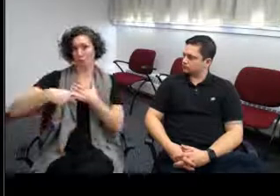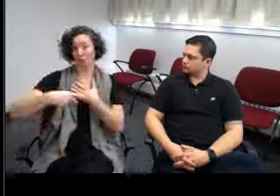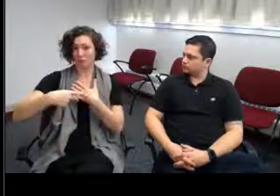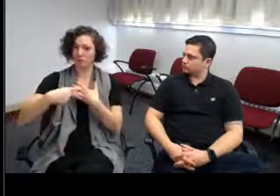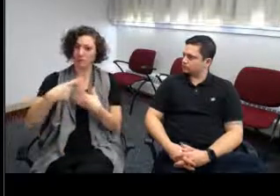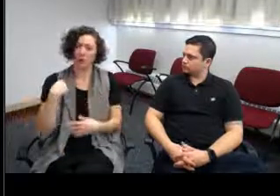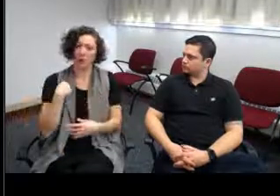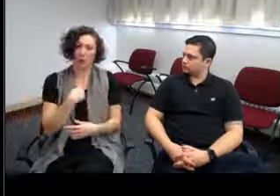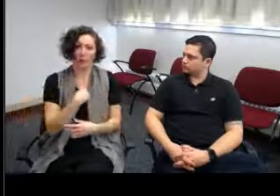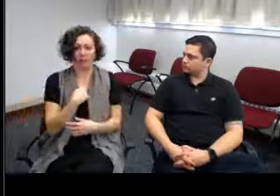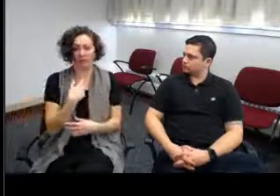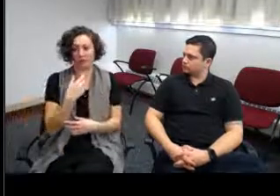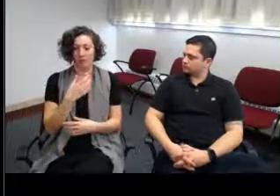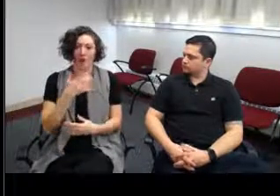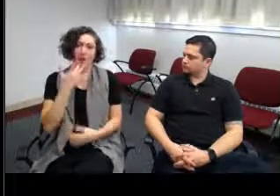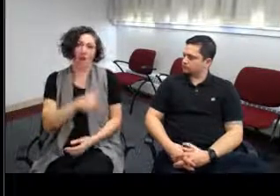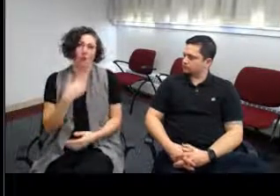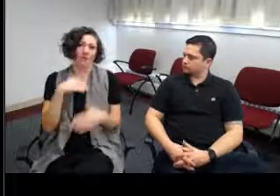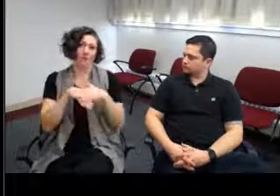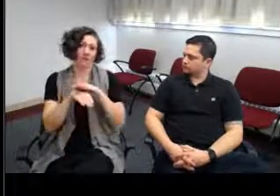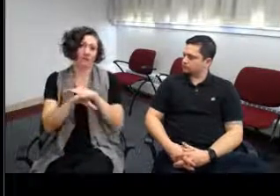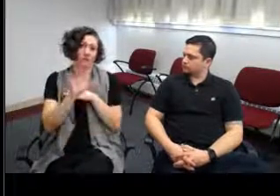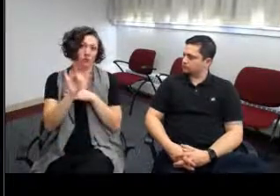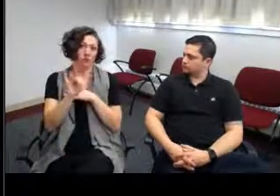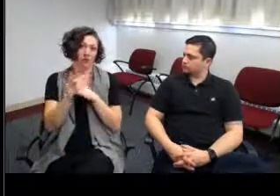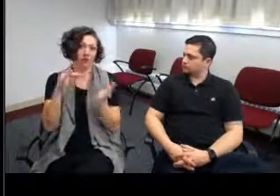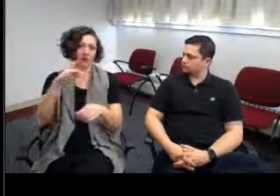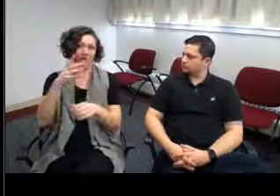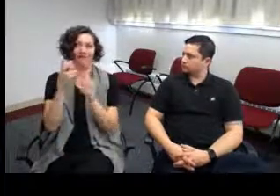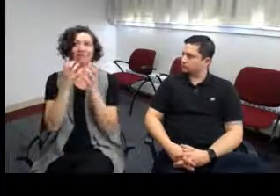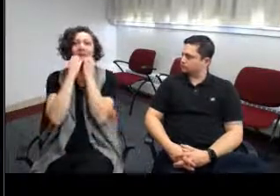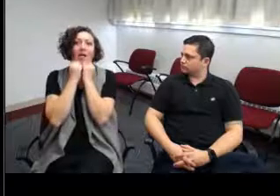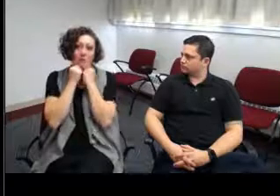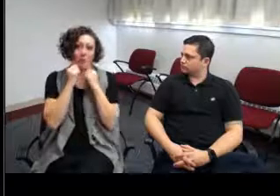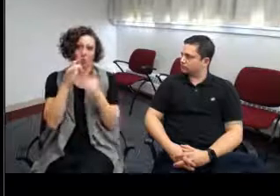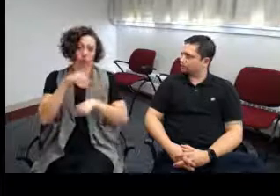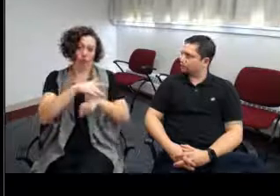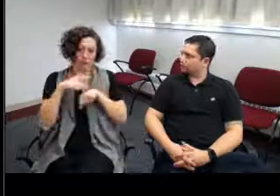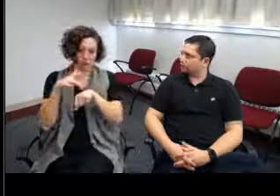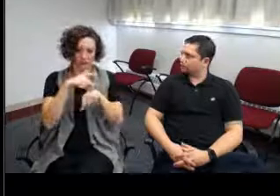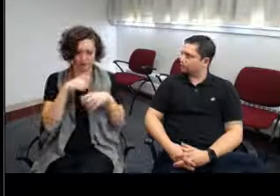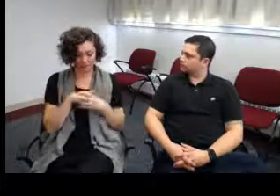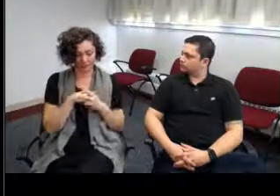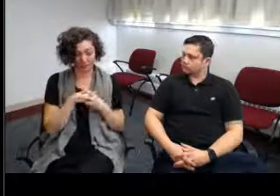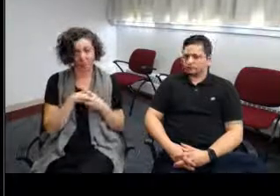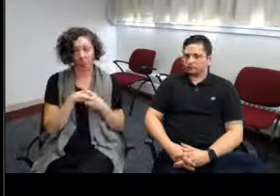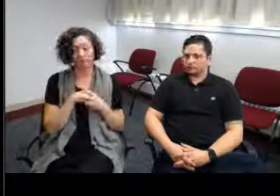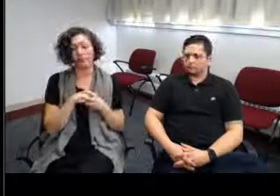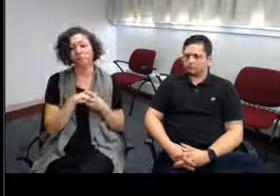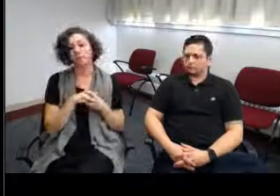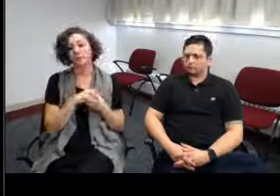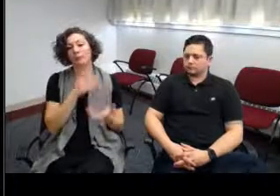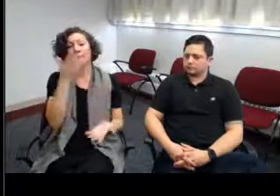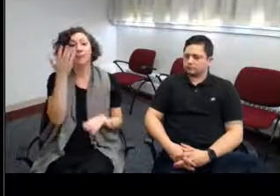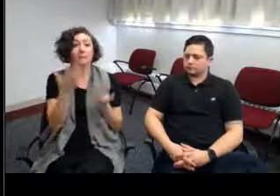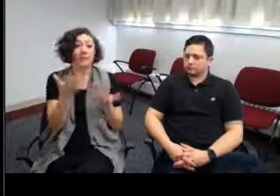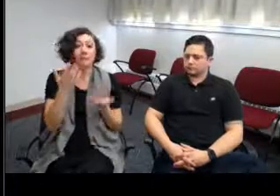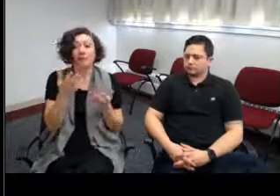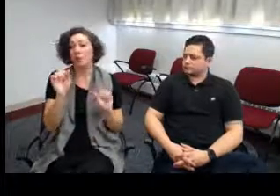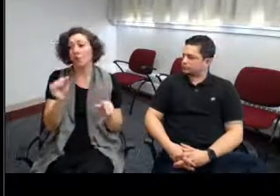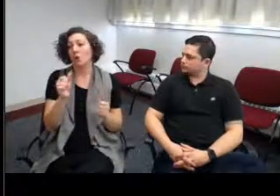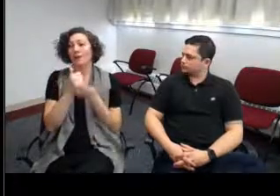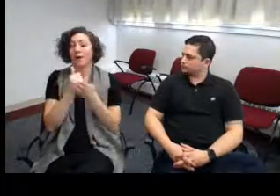deaf recovery coaches, and there's a deaf recovery coach program. And so we are very lucky to have access to these very